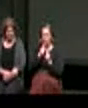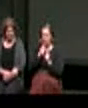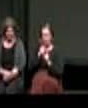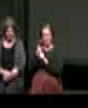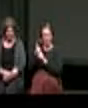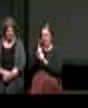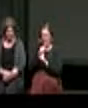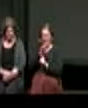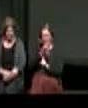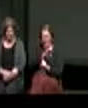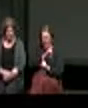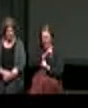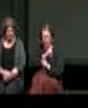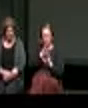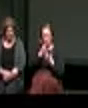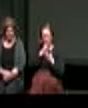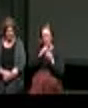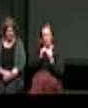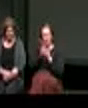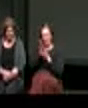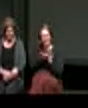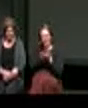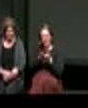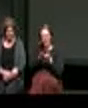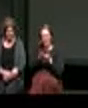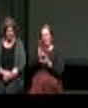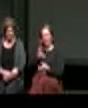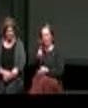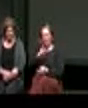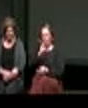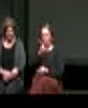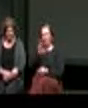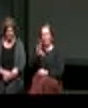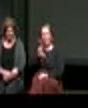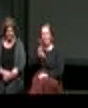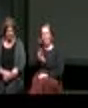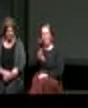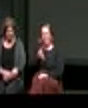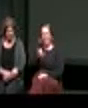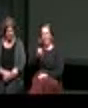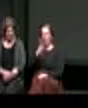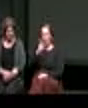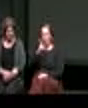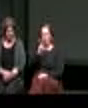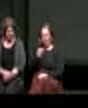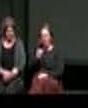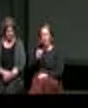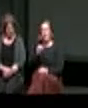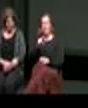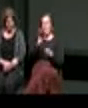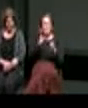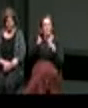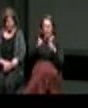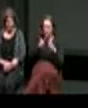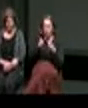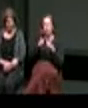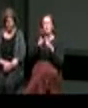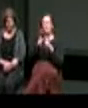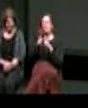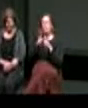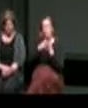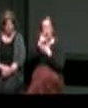citizens wanting a cleaner Cuyahoga, managing a project that was funded and sponsored by the